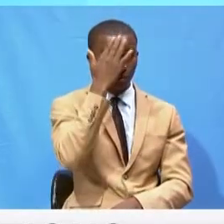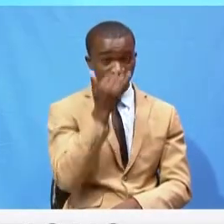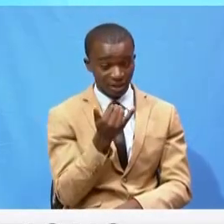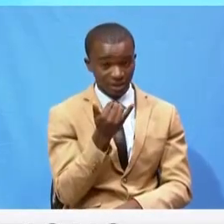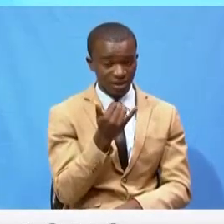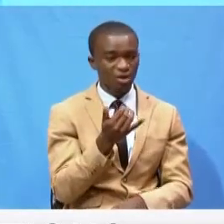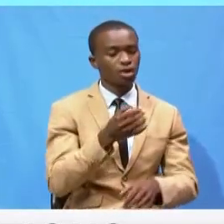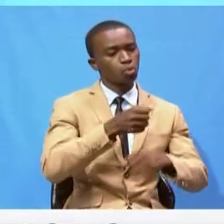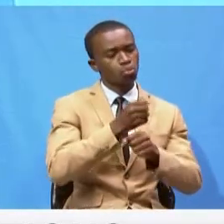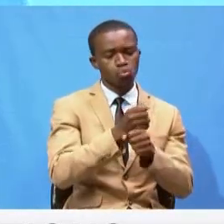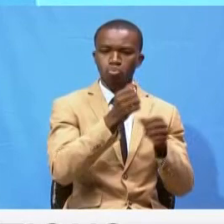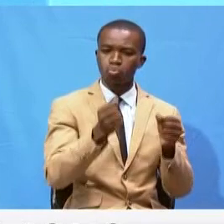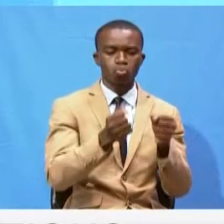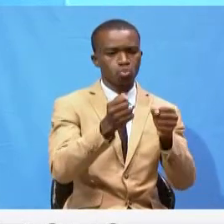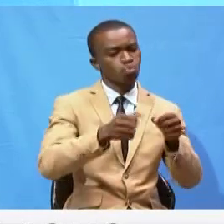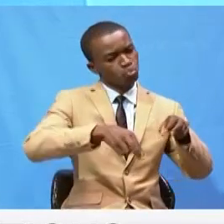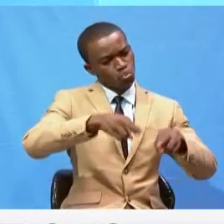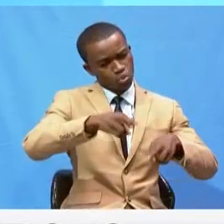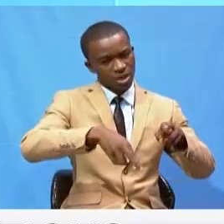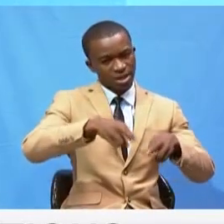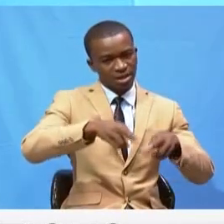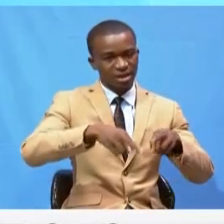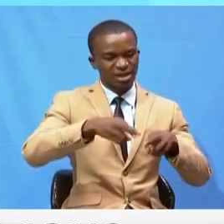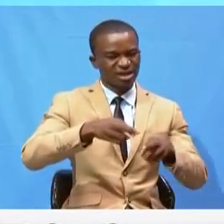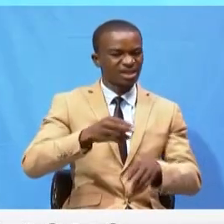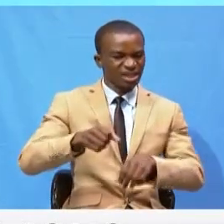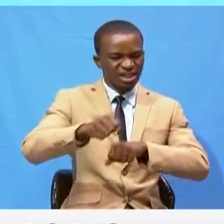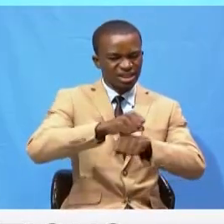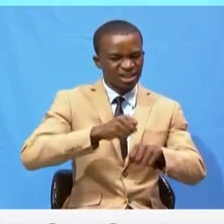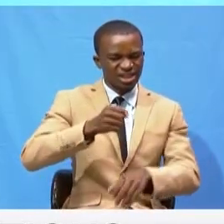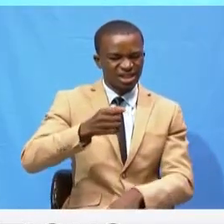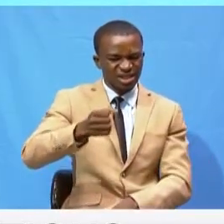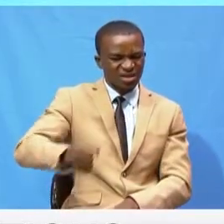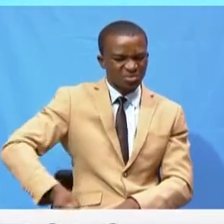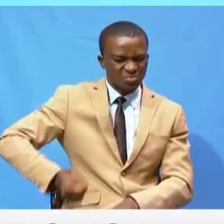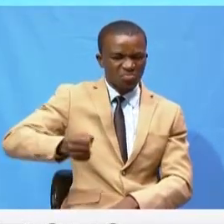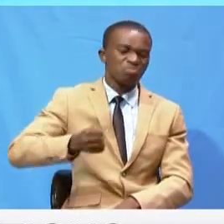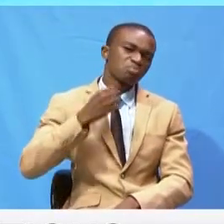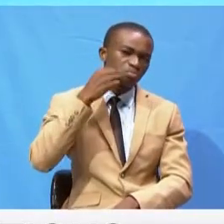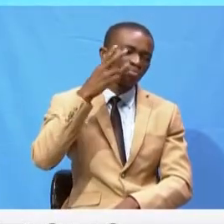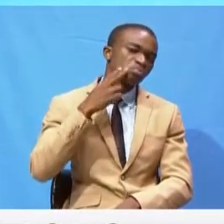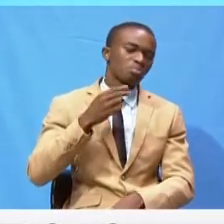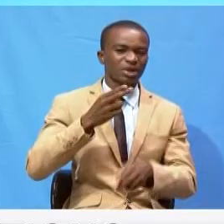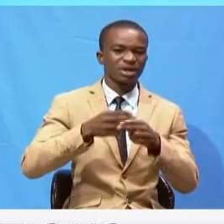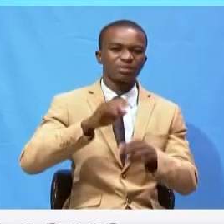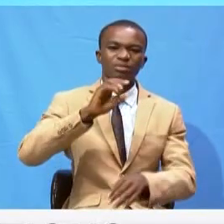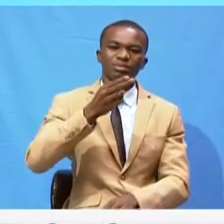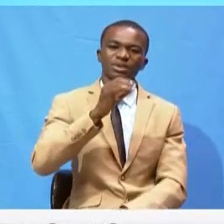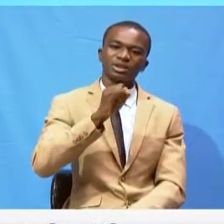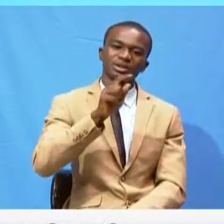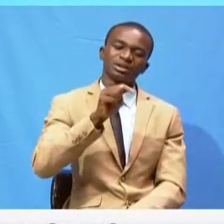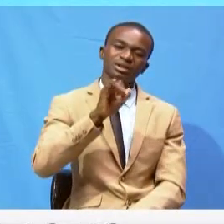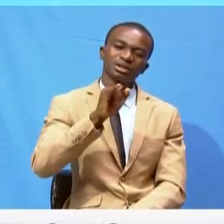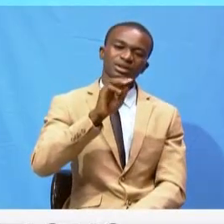for creating a strong relationship with Senior Chief Chitimukulu of the Bemba people of Northern Province.